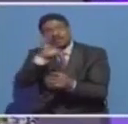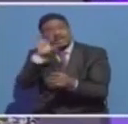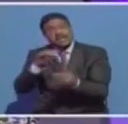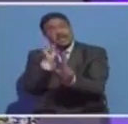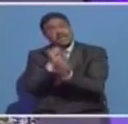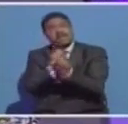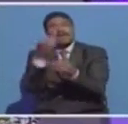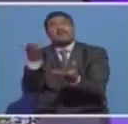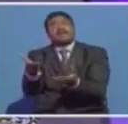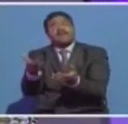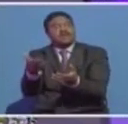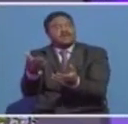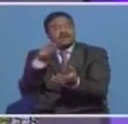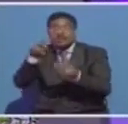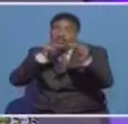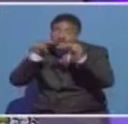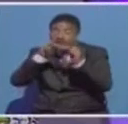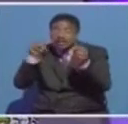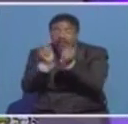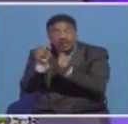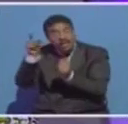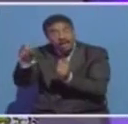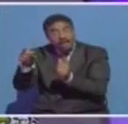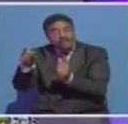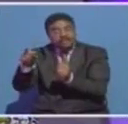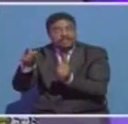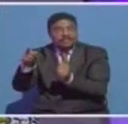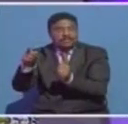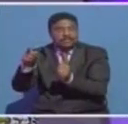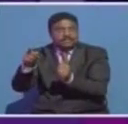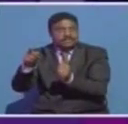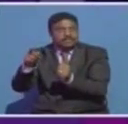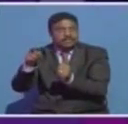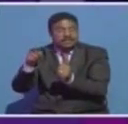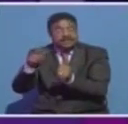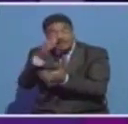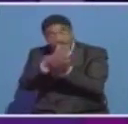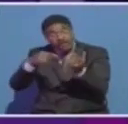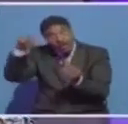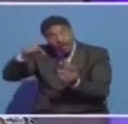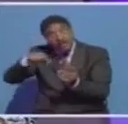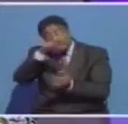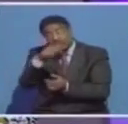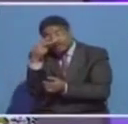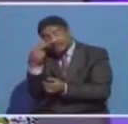don't negotiate in such a way that you know, some of the quality is taken away.